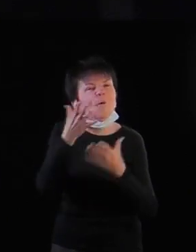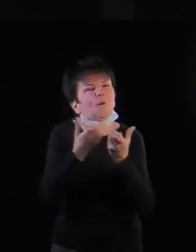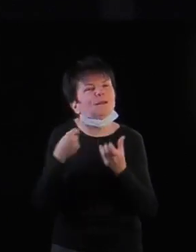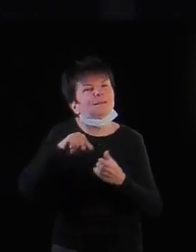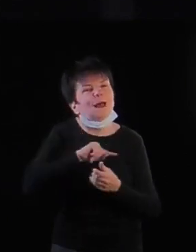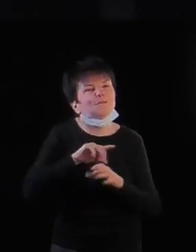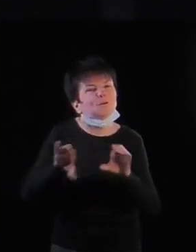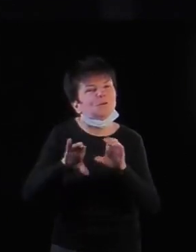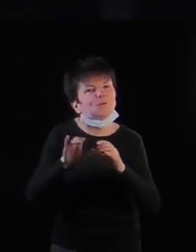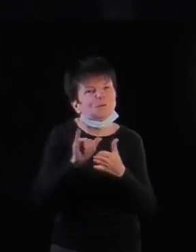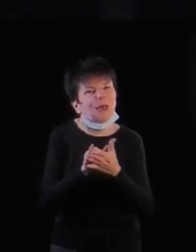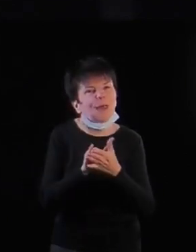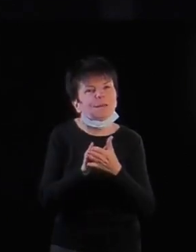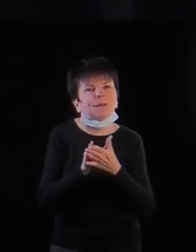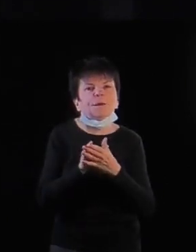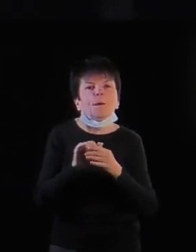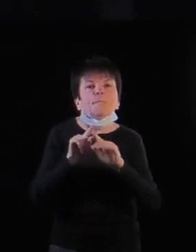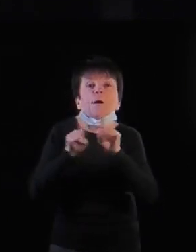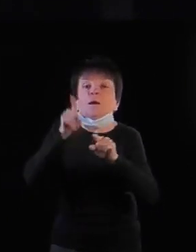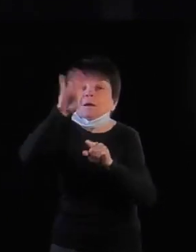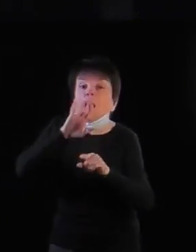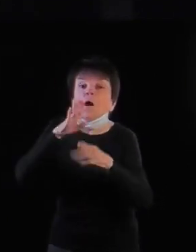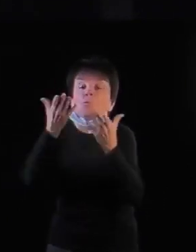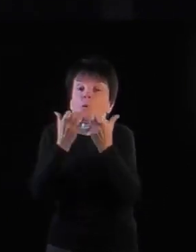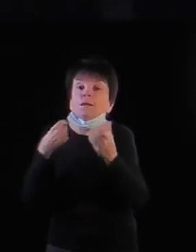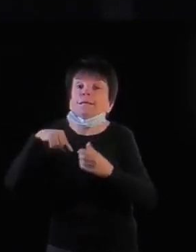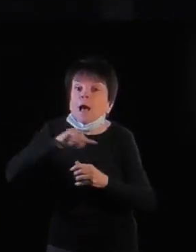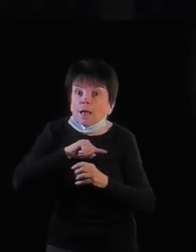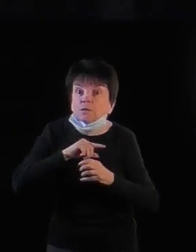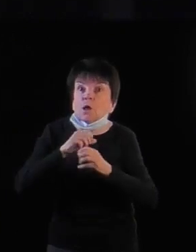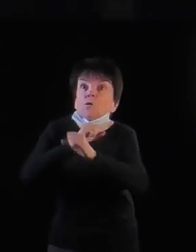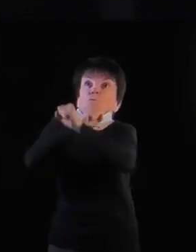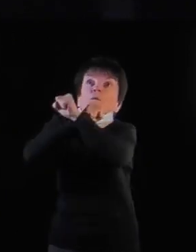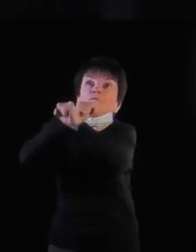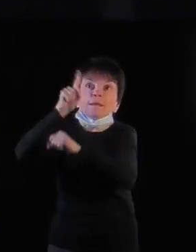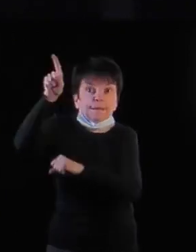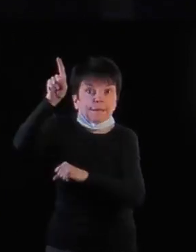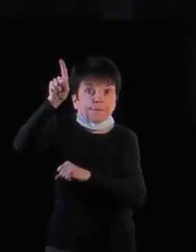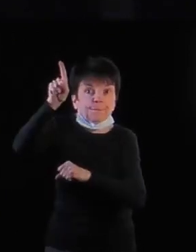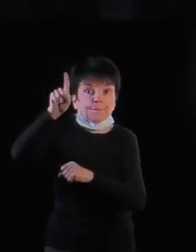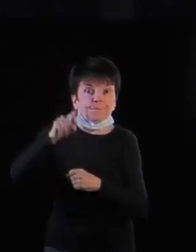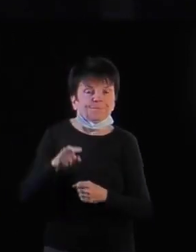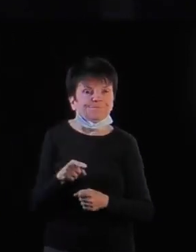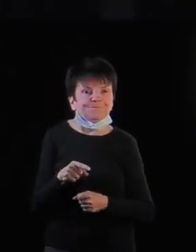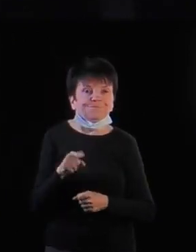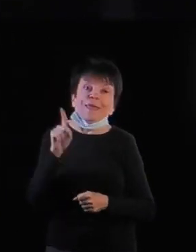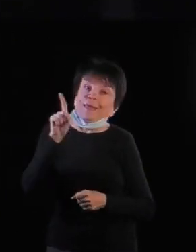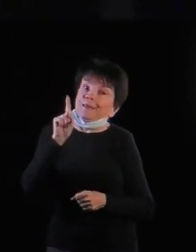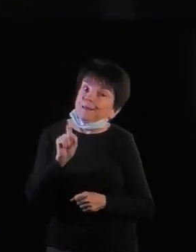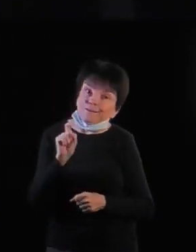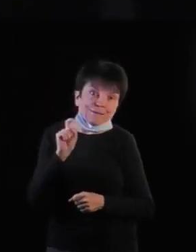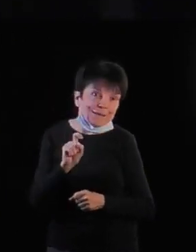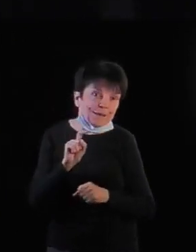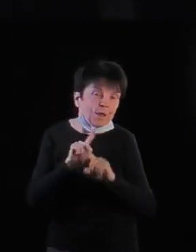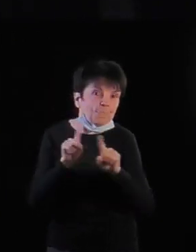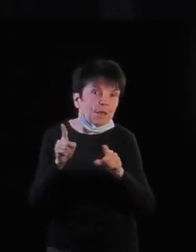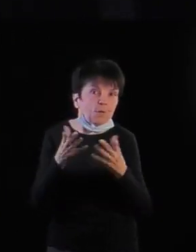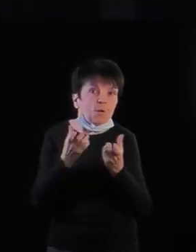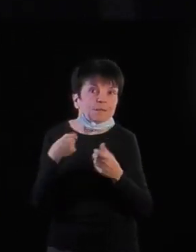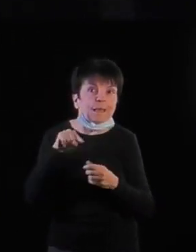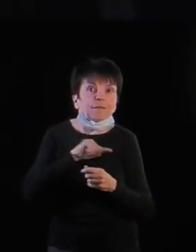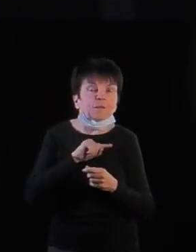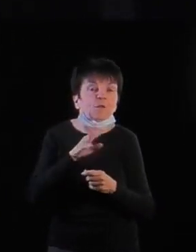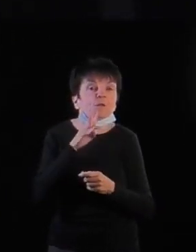is wanting us to defend him as well. He doesn't need us to defend him, but he wants us to speak on his